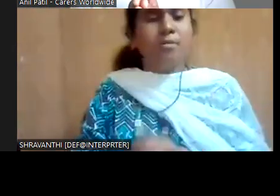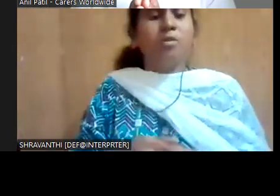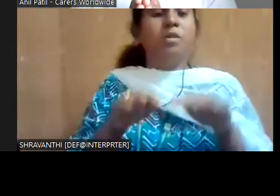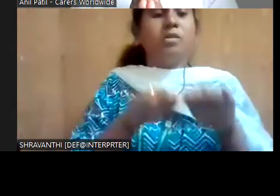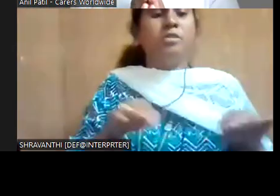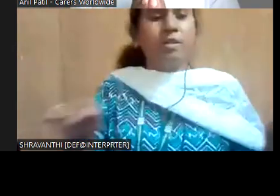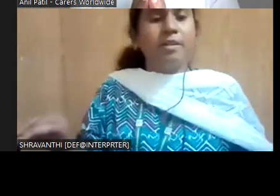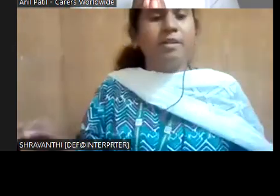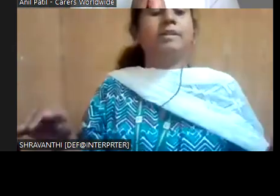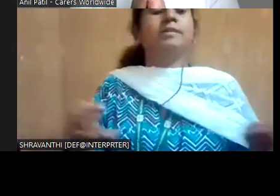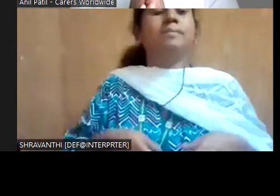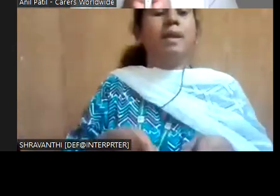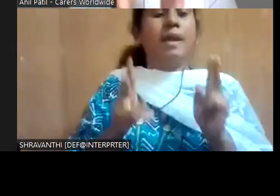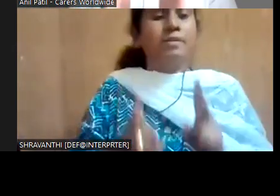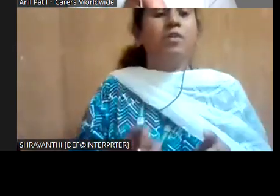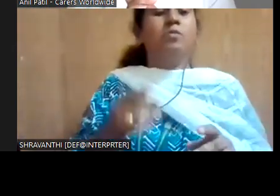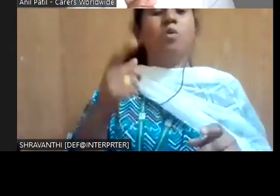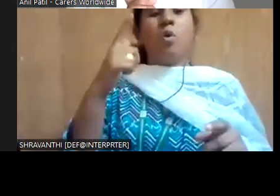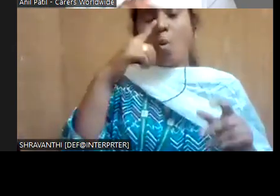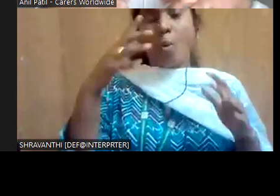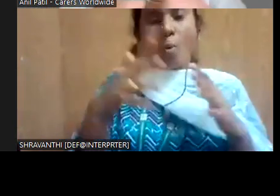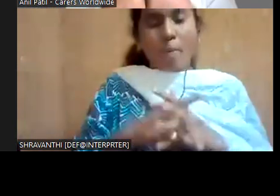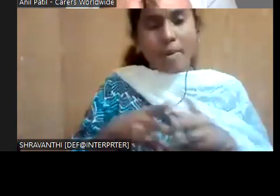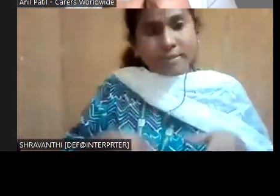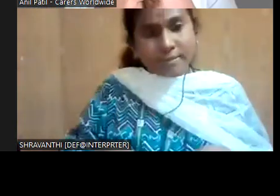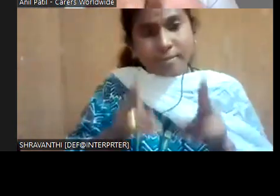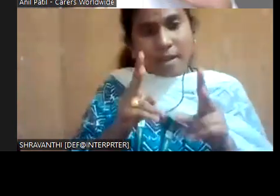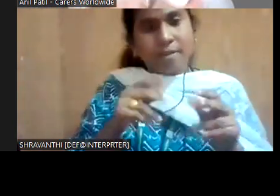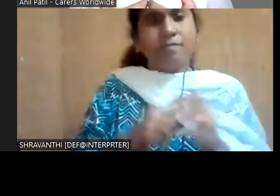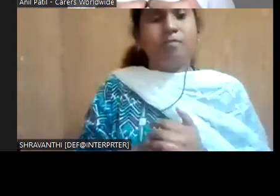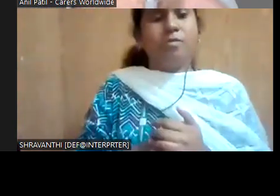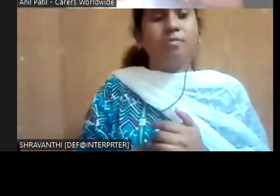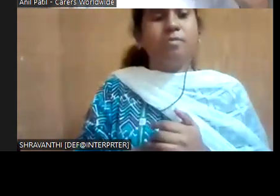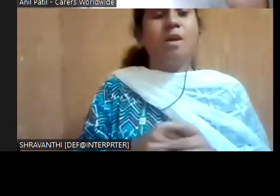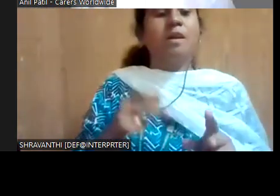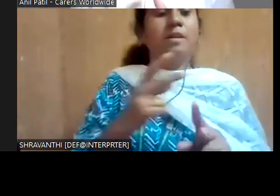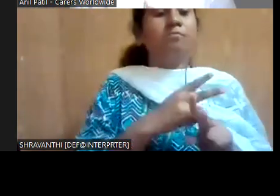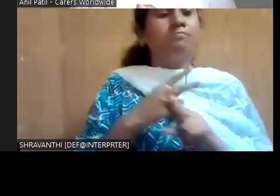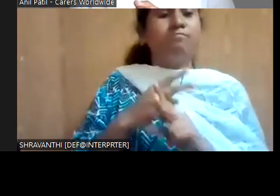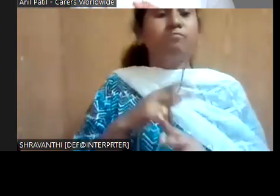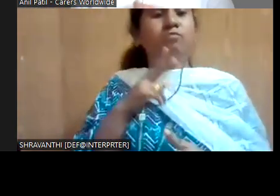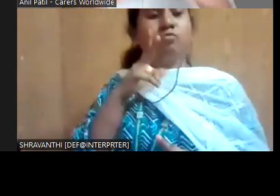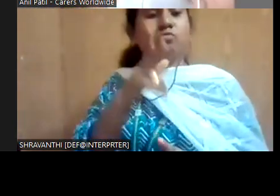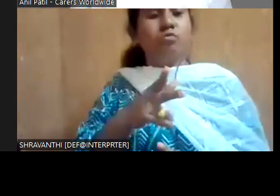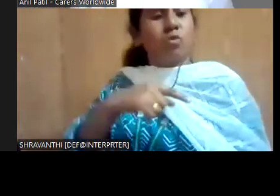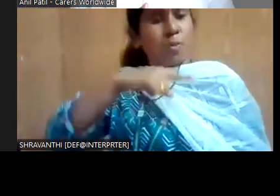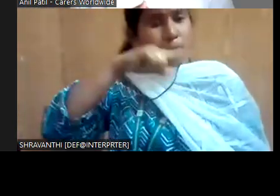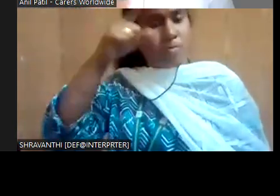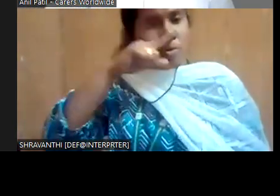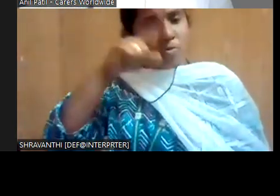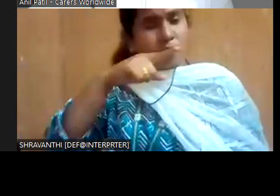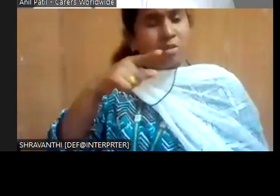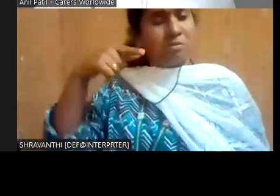platforms are there. And carers are talking, they're very proud, and they are very happy to care for their loved